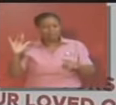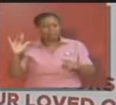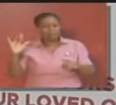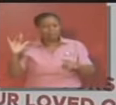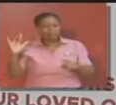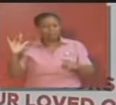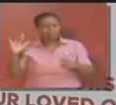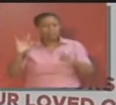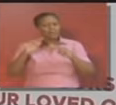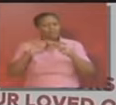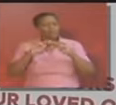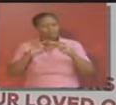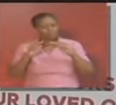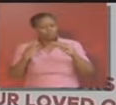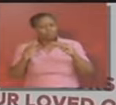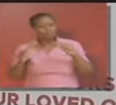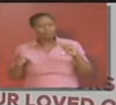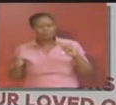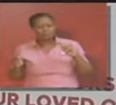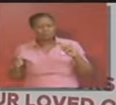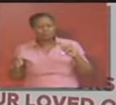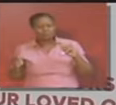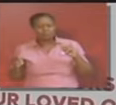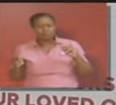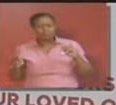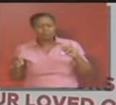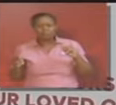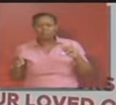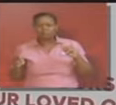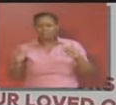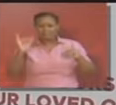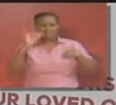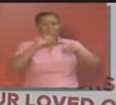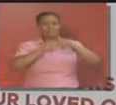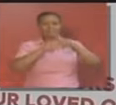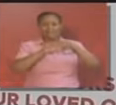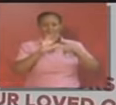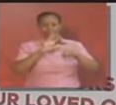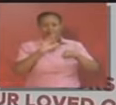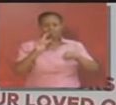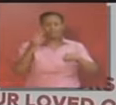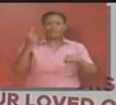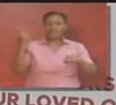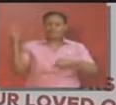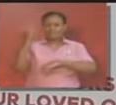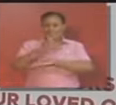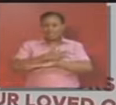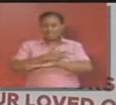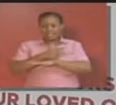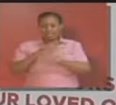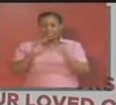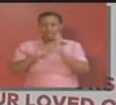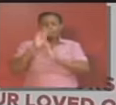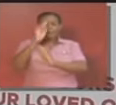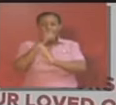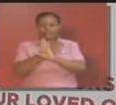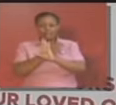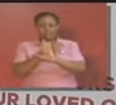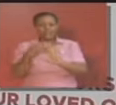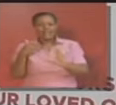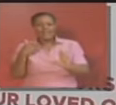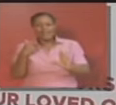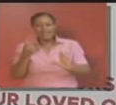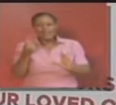had one case within the last 3 days, meaning the first 3 days of March, so we were up to 26. Today, the 20th of